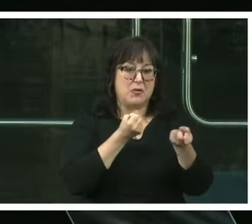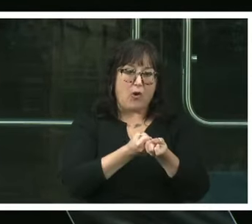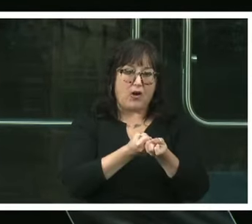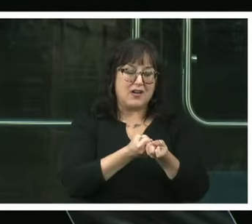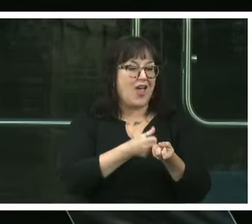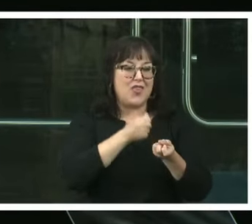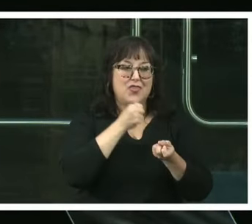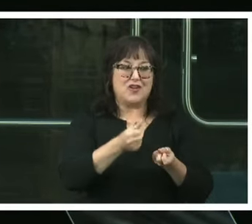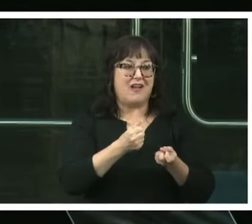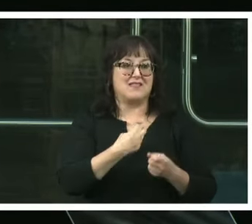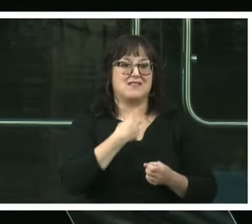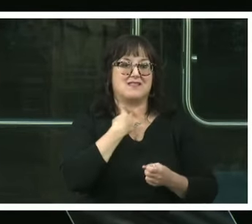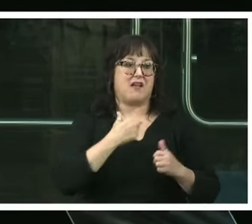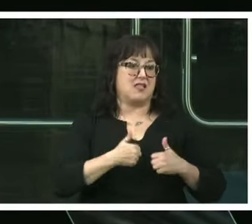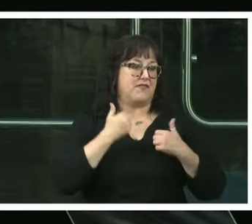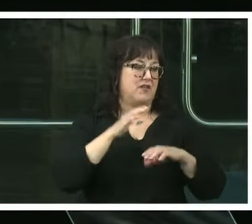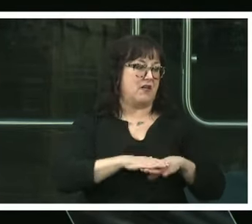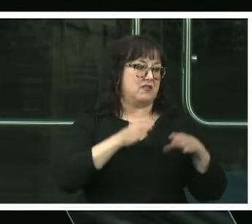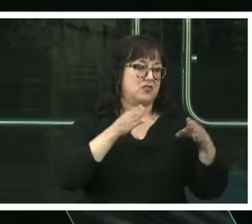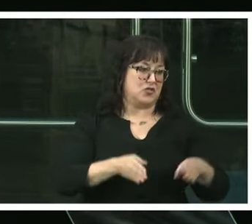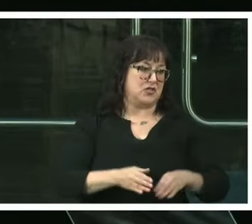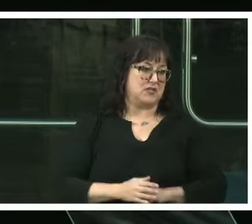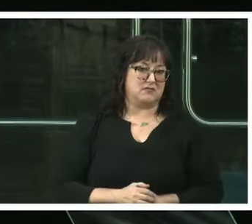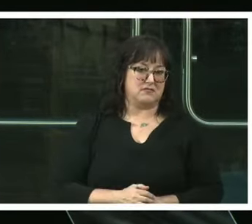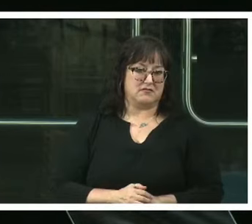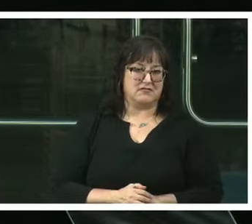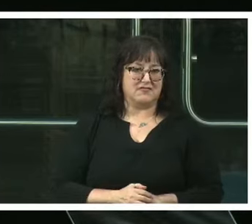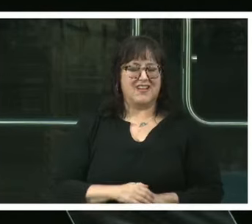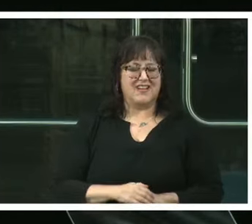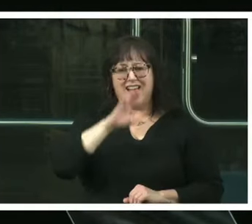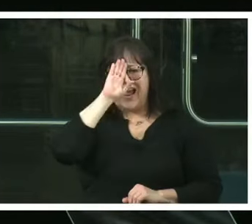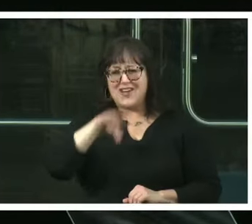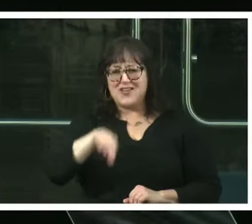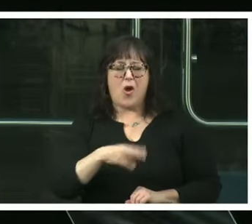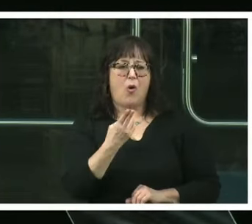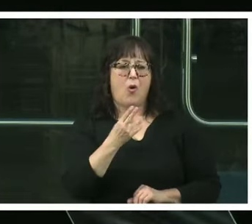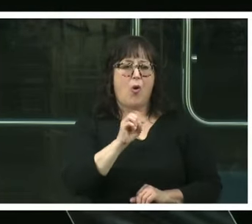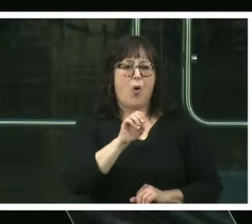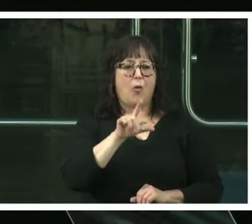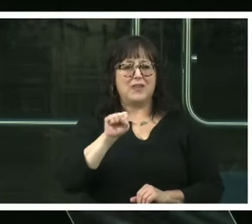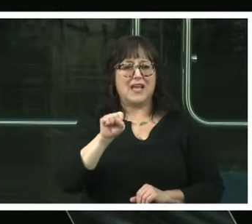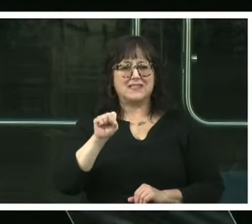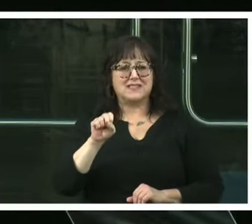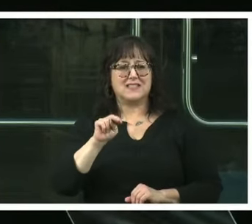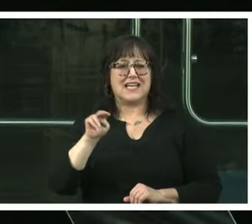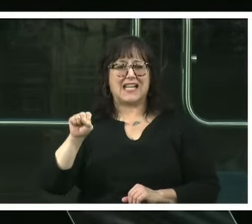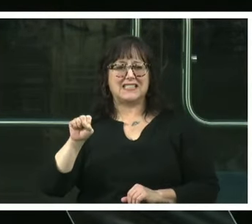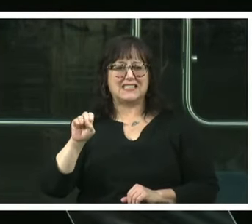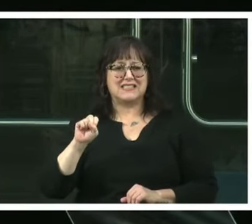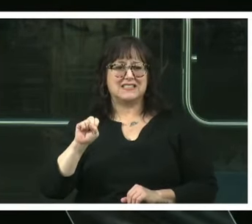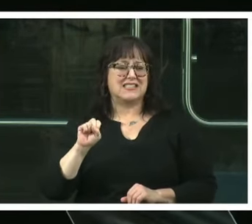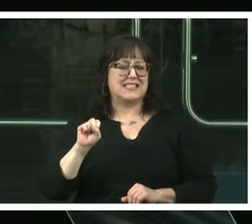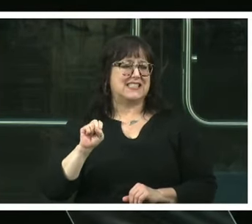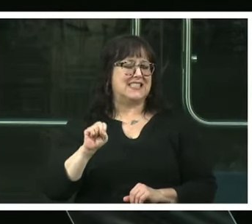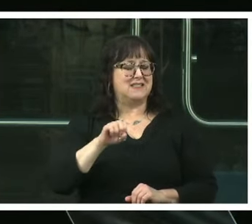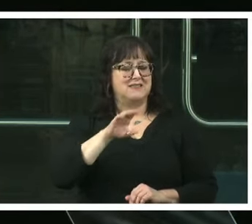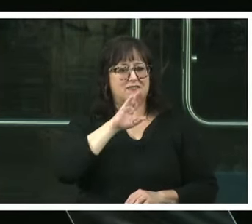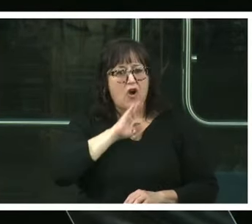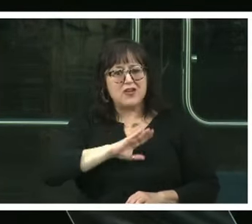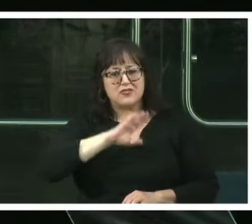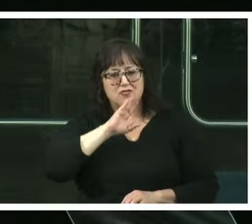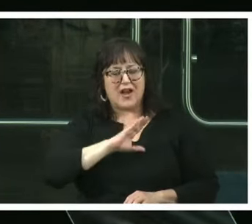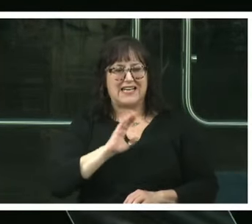streets. I know homelessness can be frustrating and seem unsolvable,